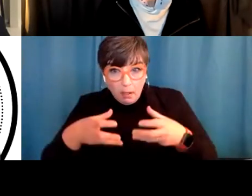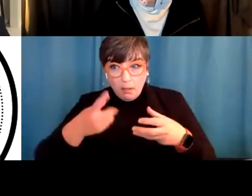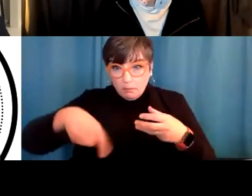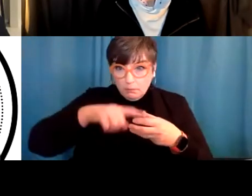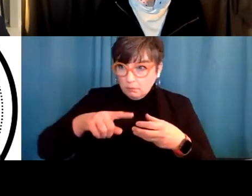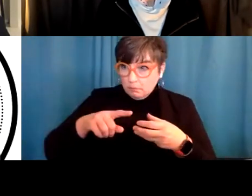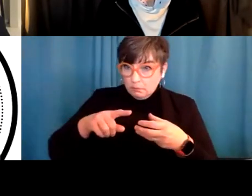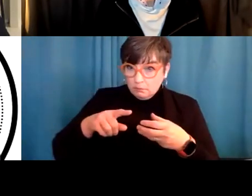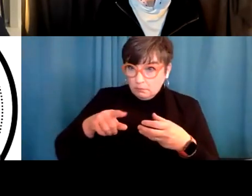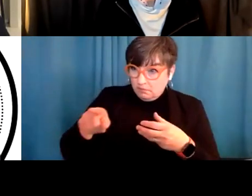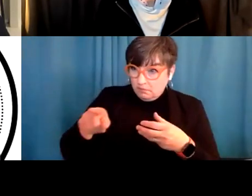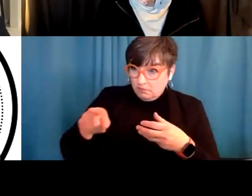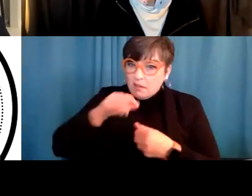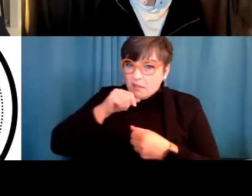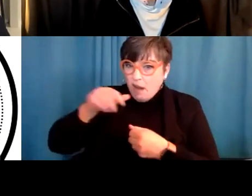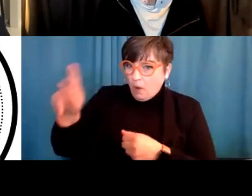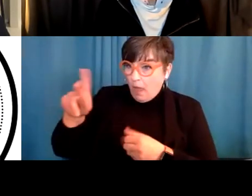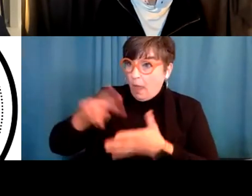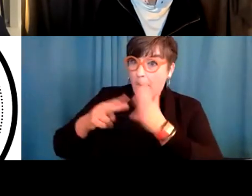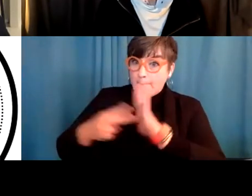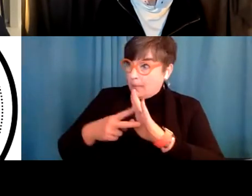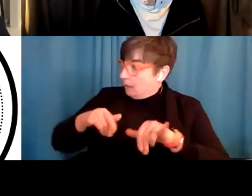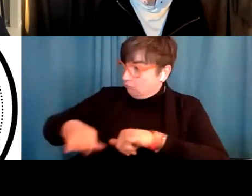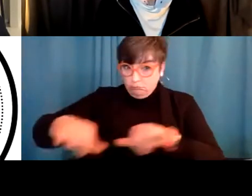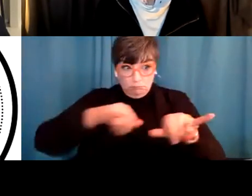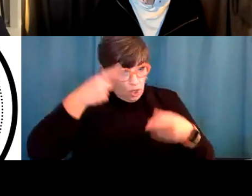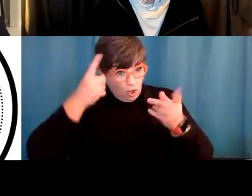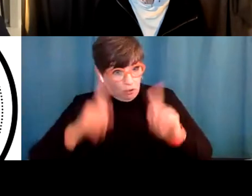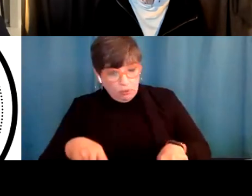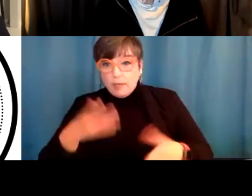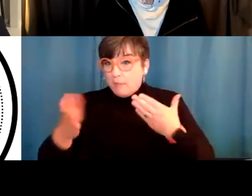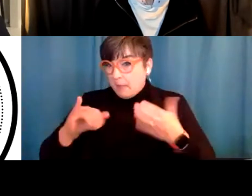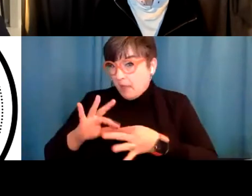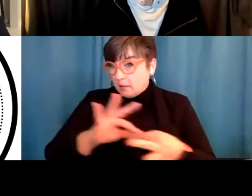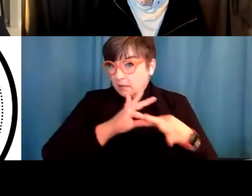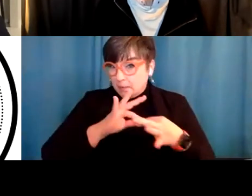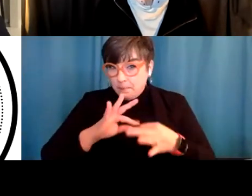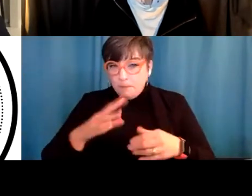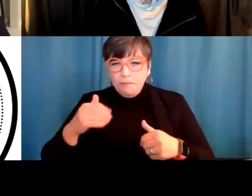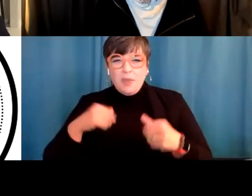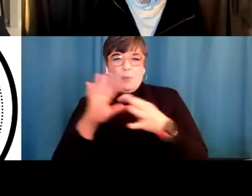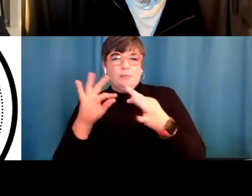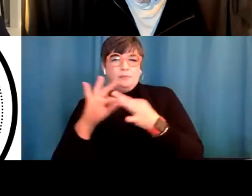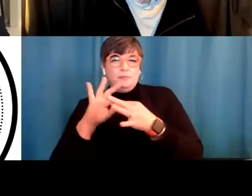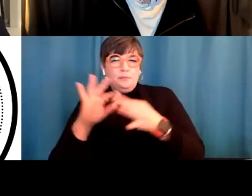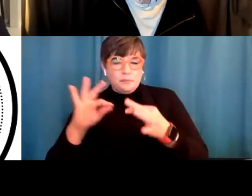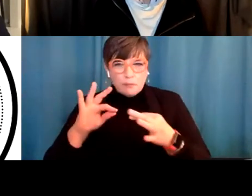So maybe that's our common ground. The only other thing I'll add before I hand it off to someone else is